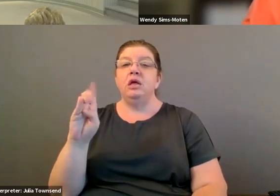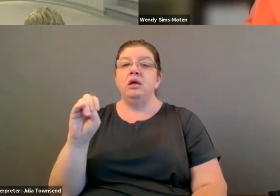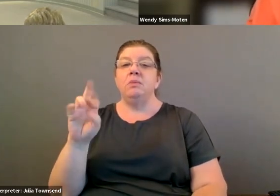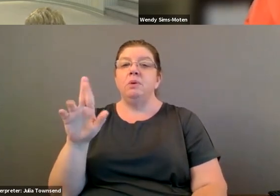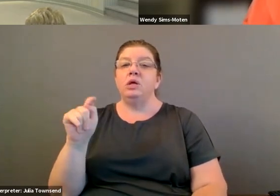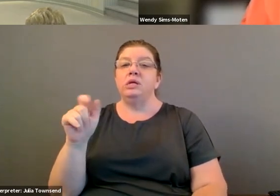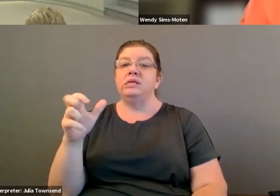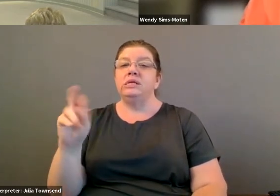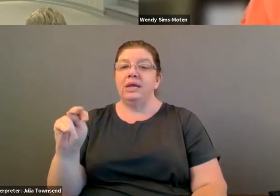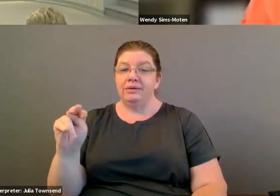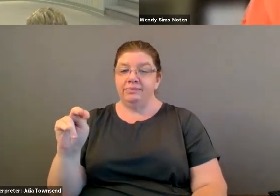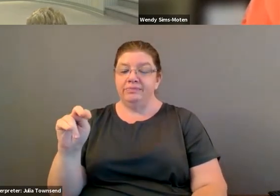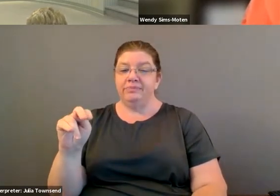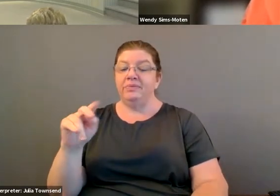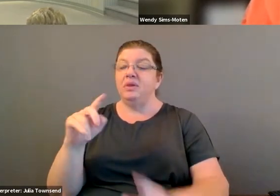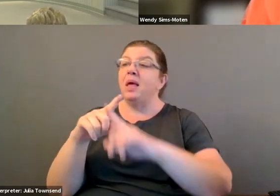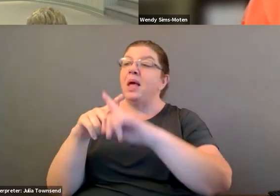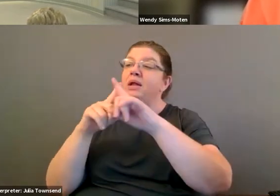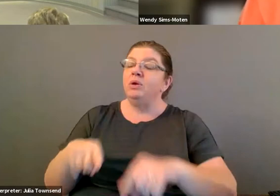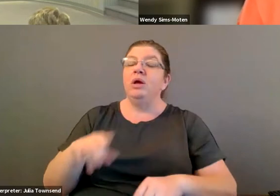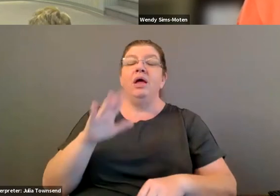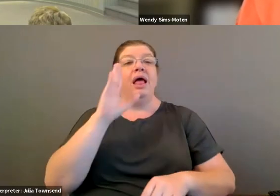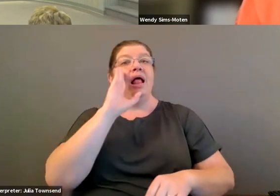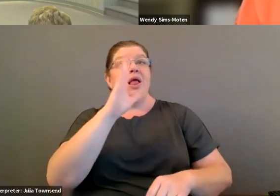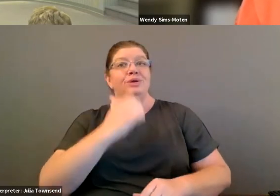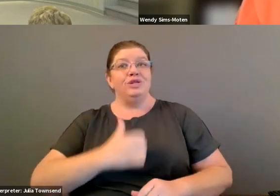Can you please unmute? Hello. Sorry.